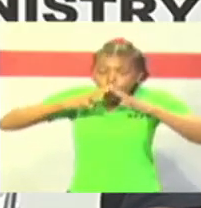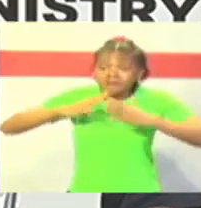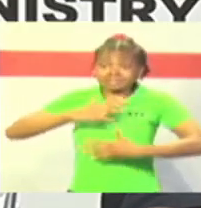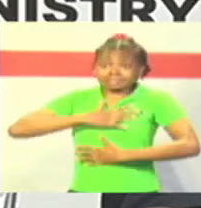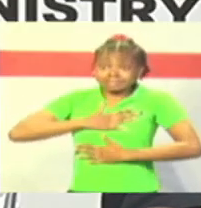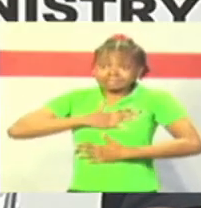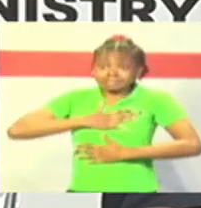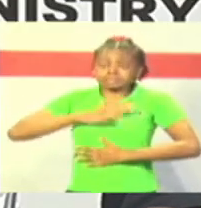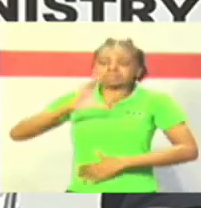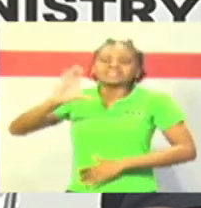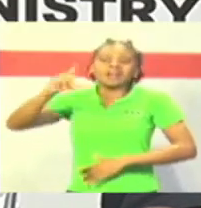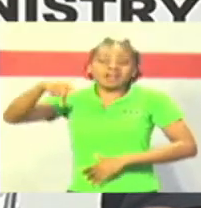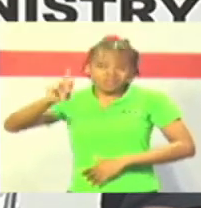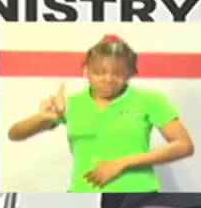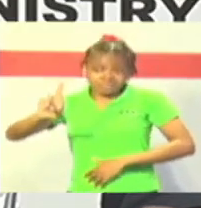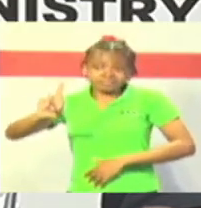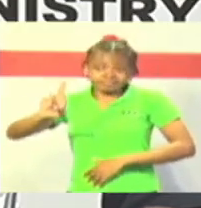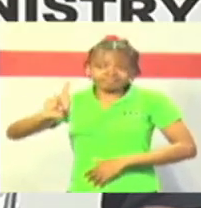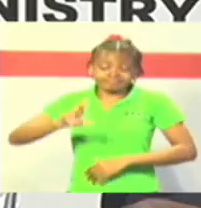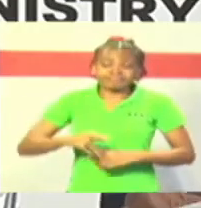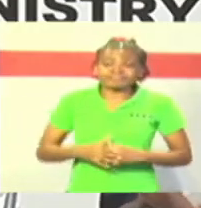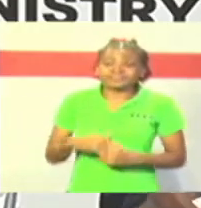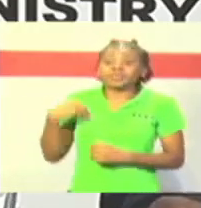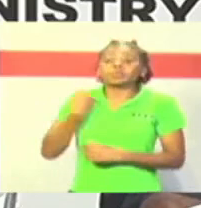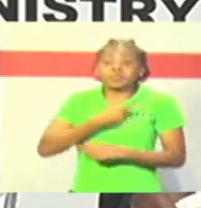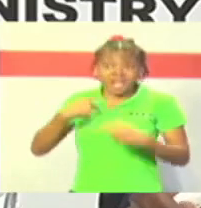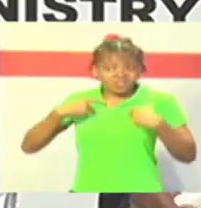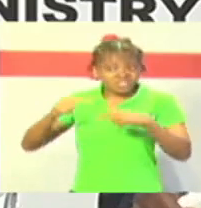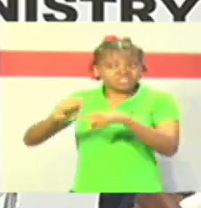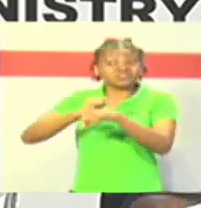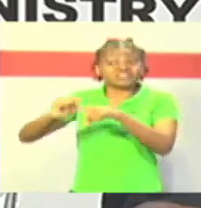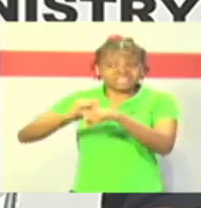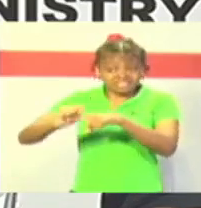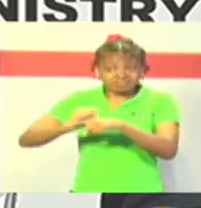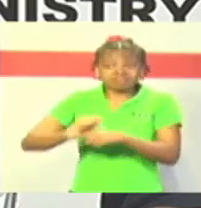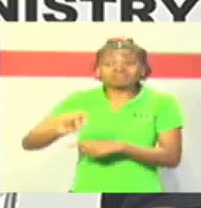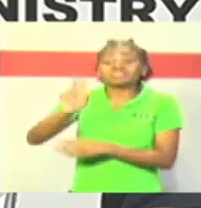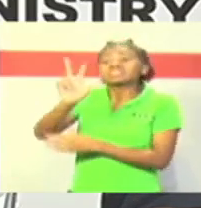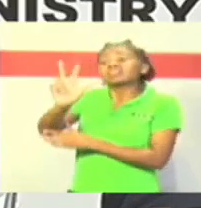care assistants and as well as patient escorts, we've trained